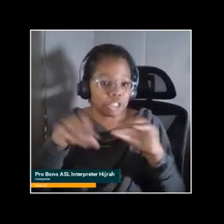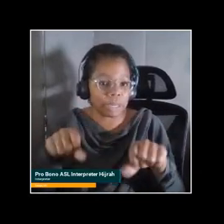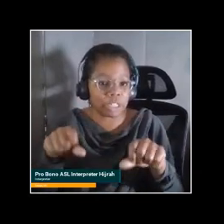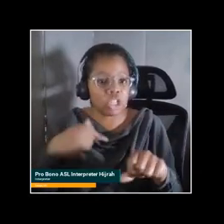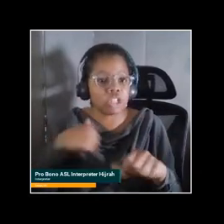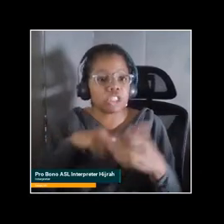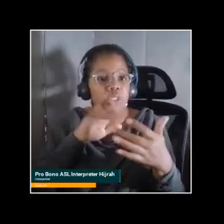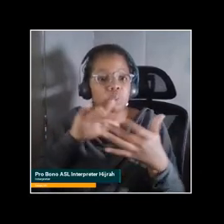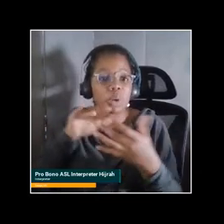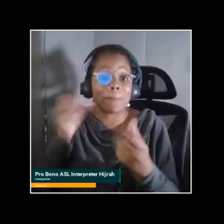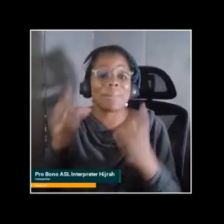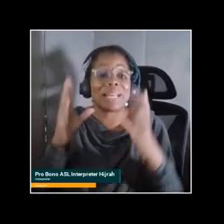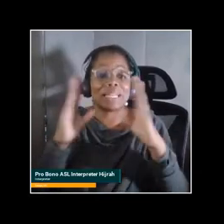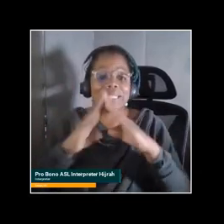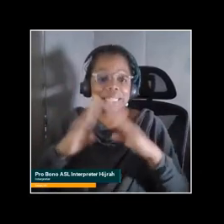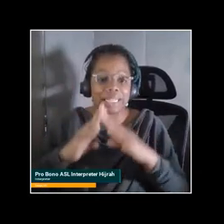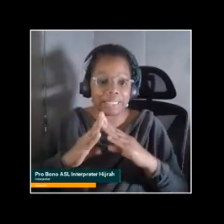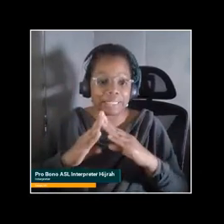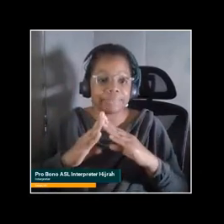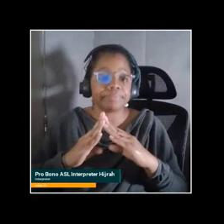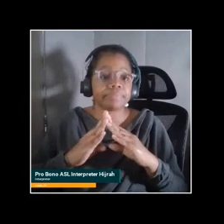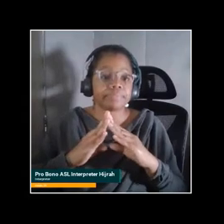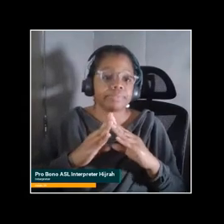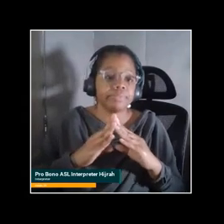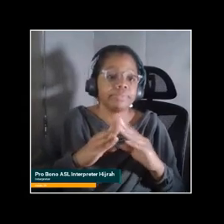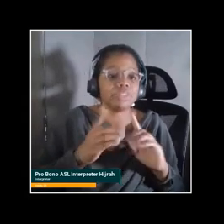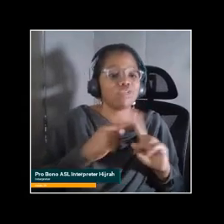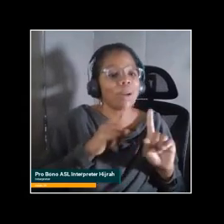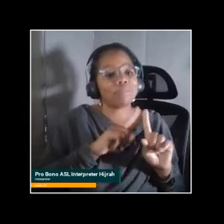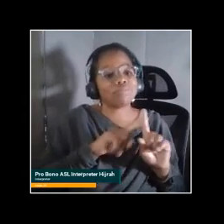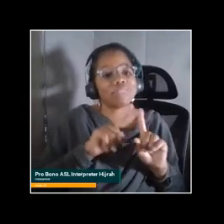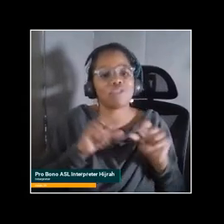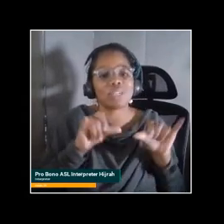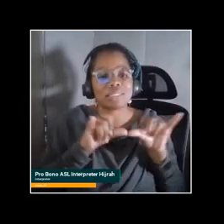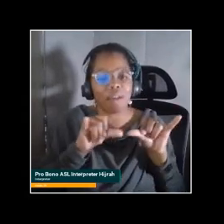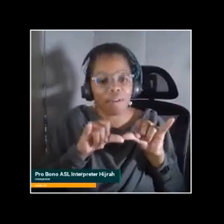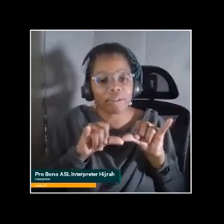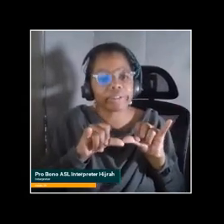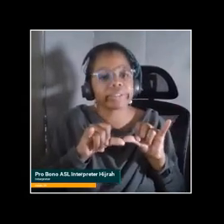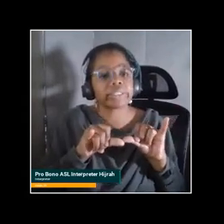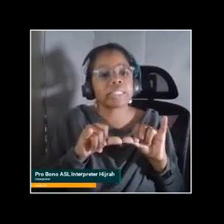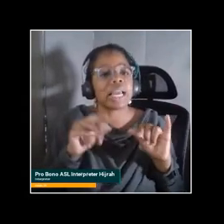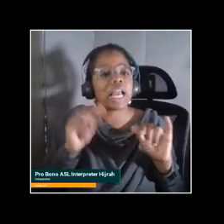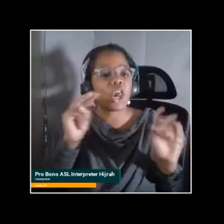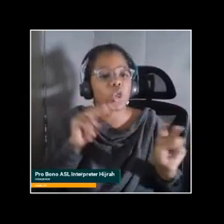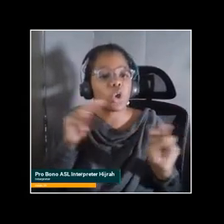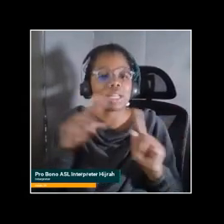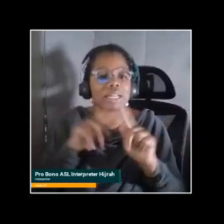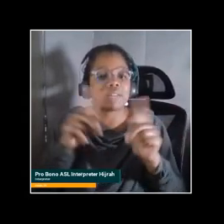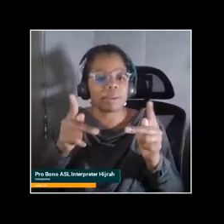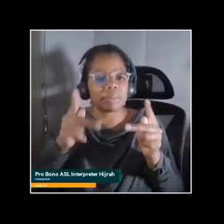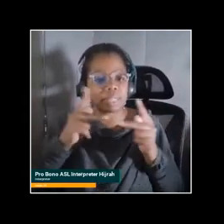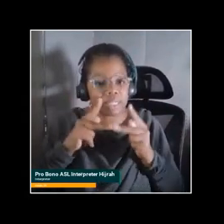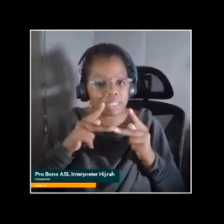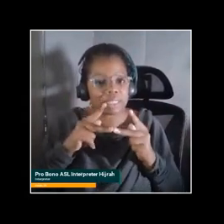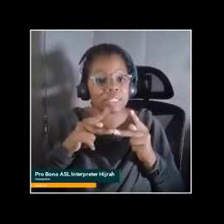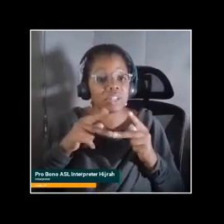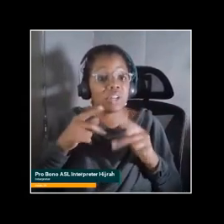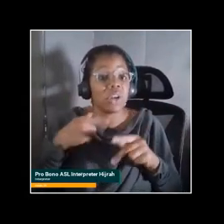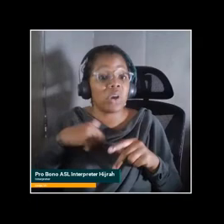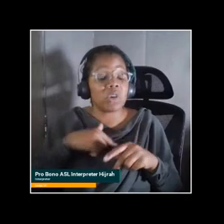lot of cities ranging from different population and look at different sites And eventually we are lucky enough